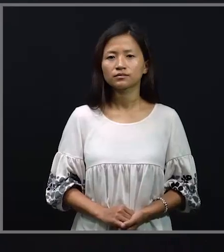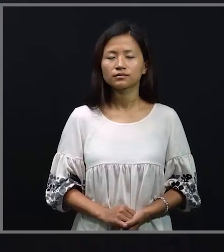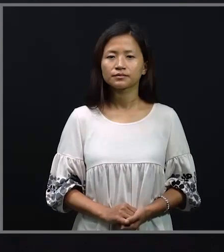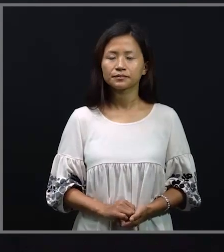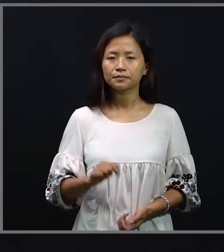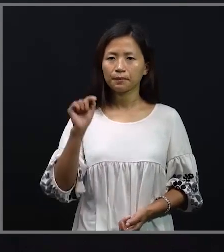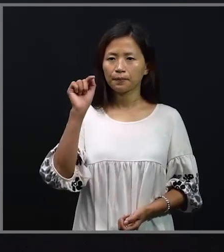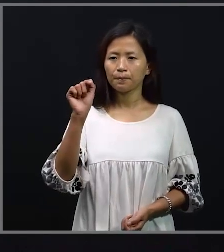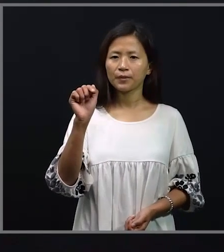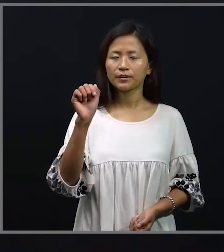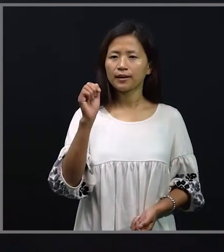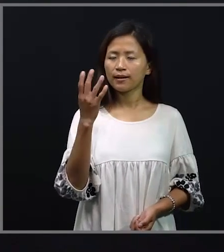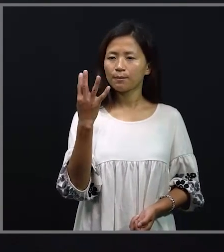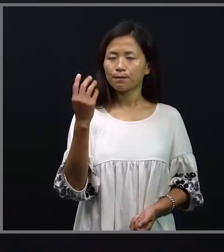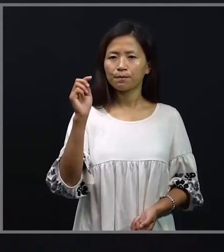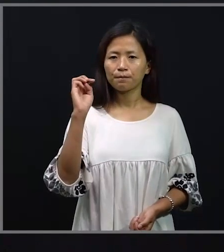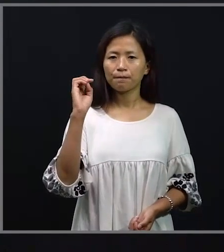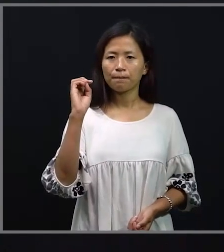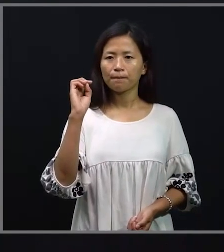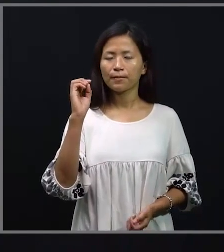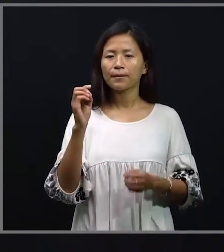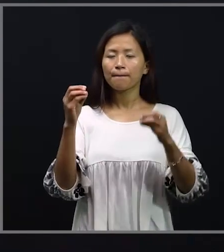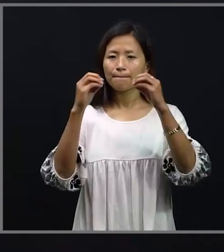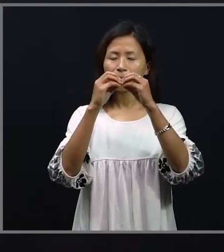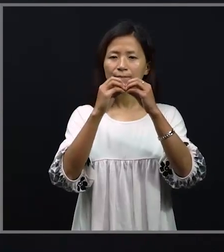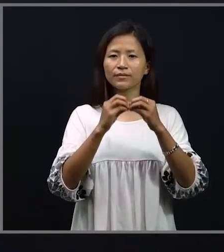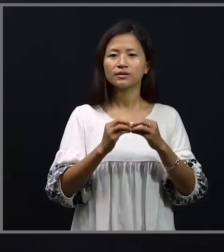Point number B, behavioral.